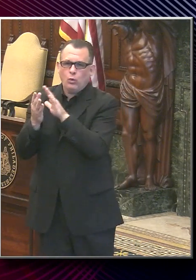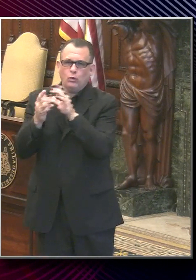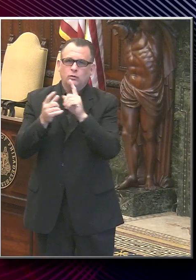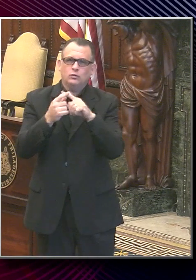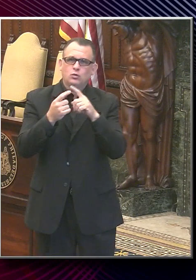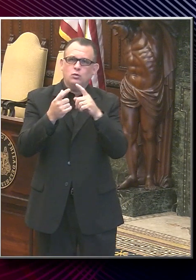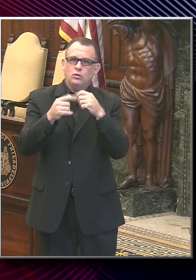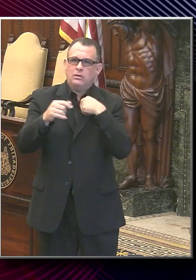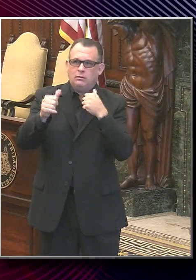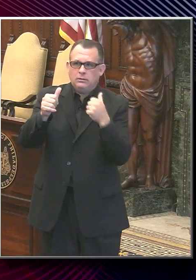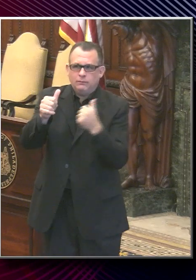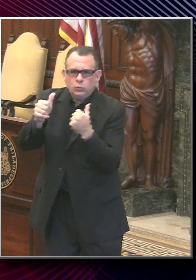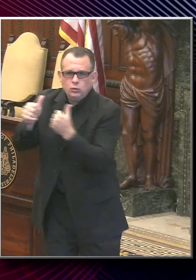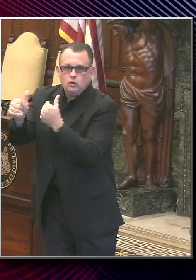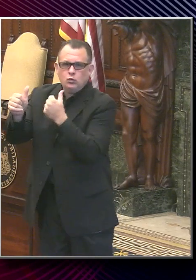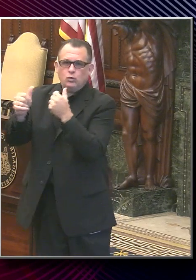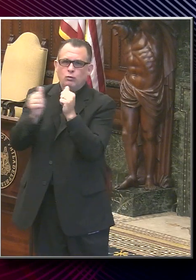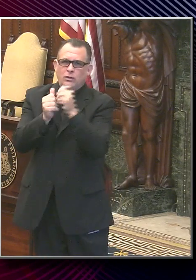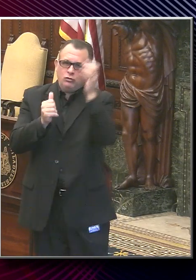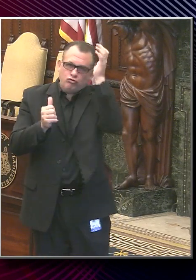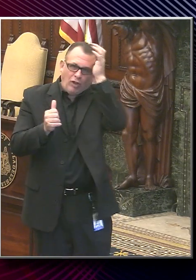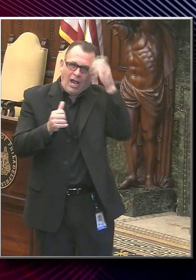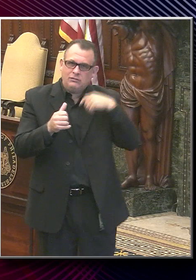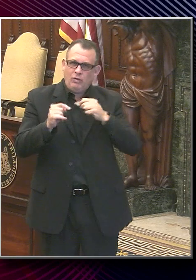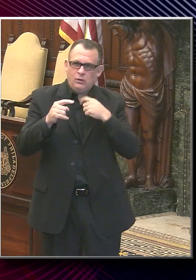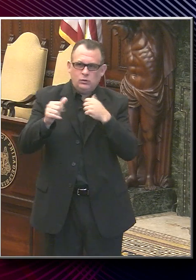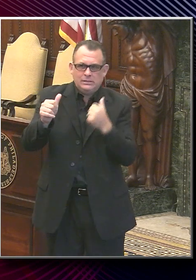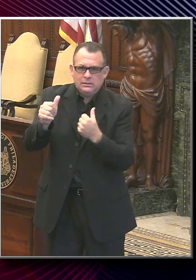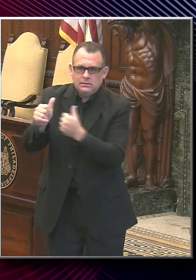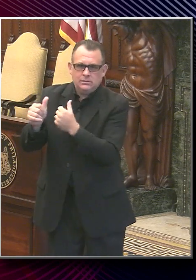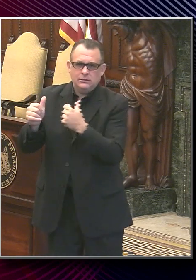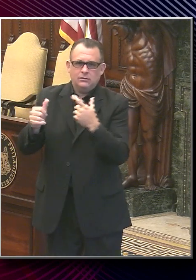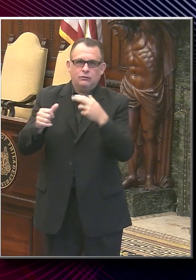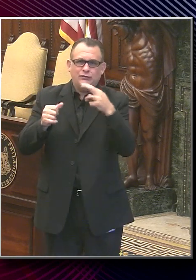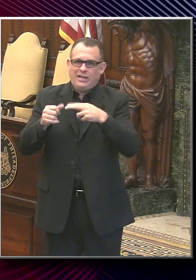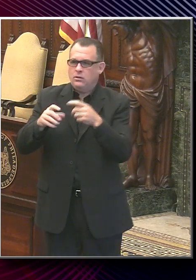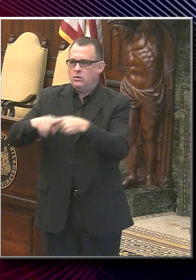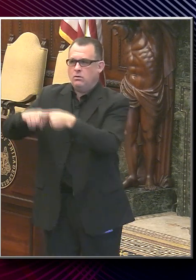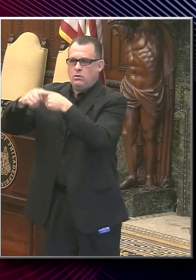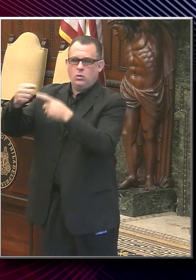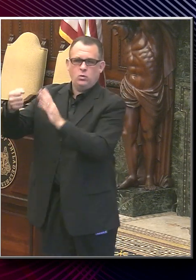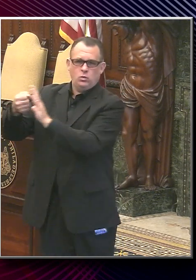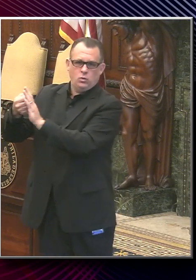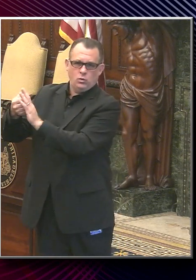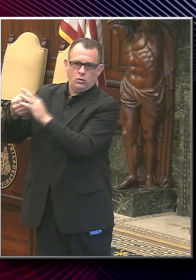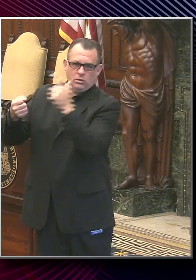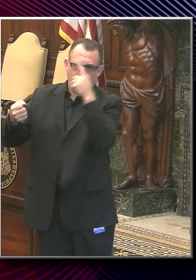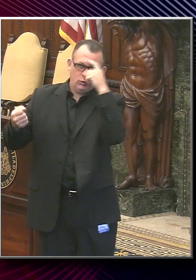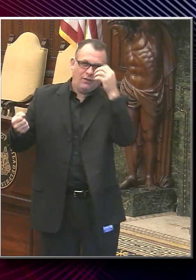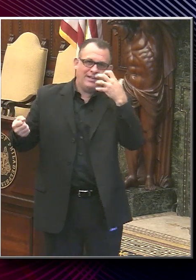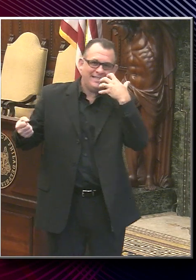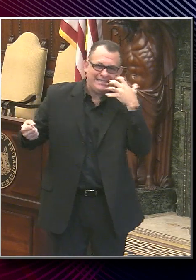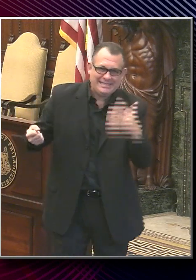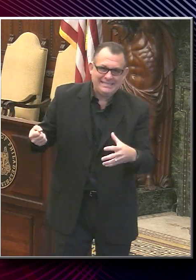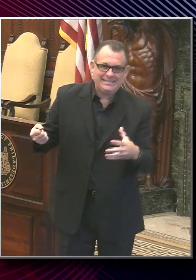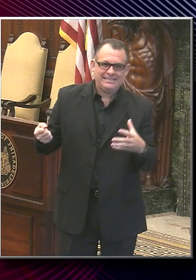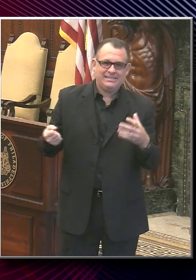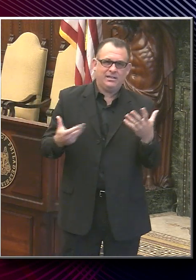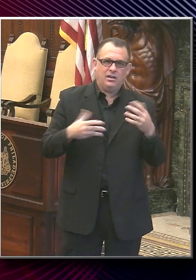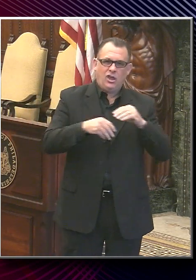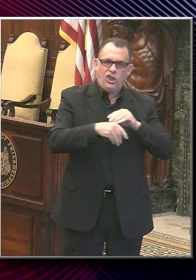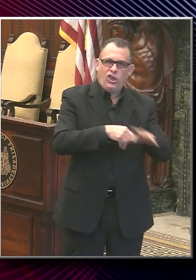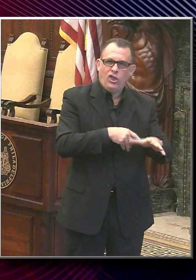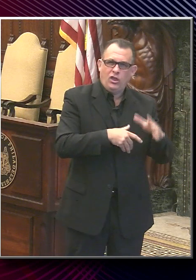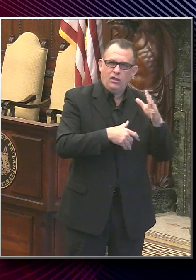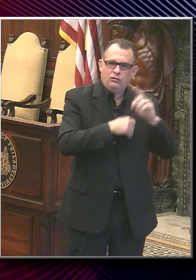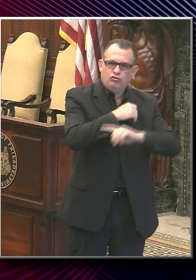the bulk trash, not the non-recycling trash, because of the heat and because of the conditions that creates when it's